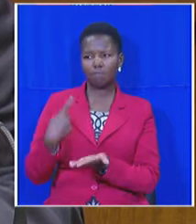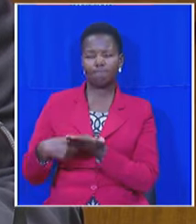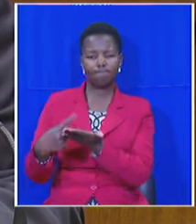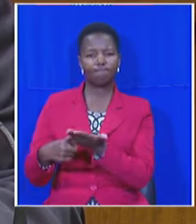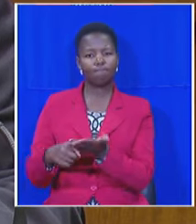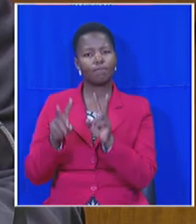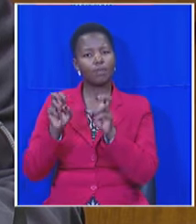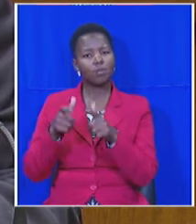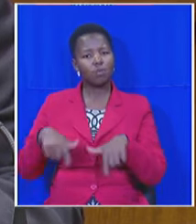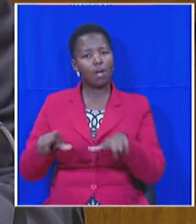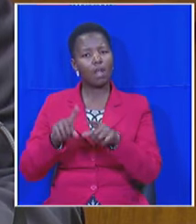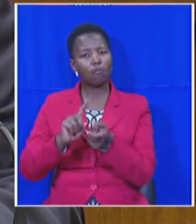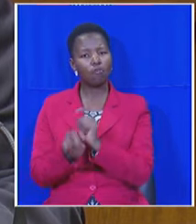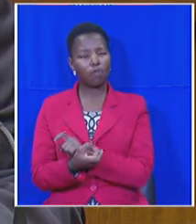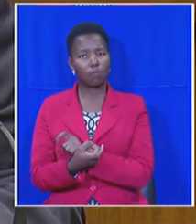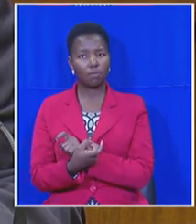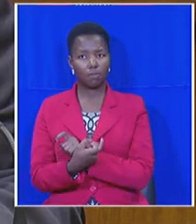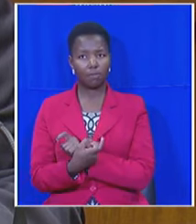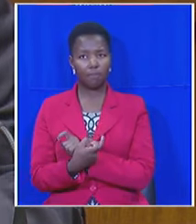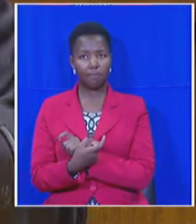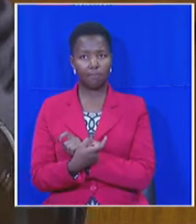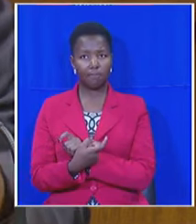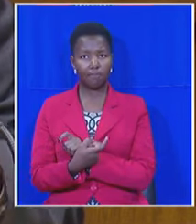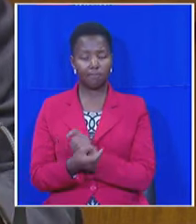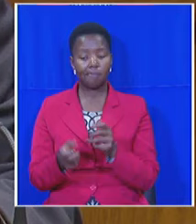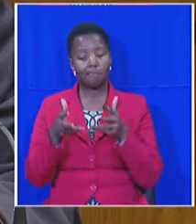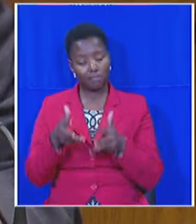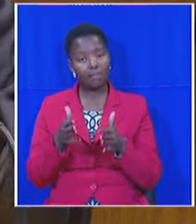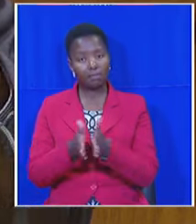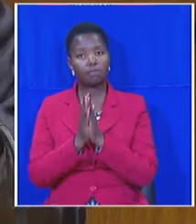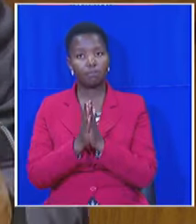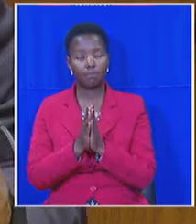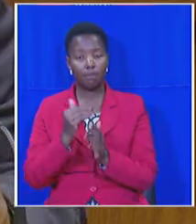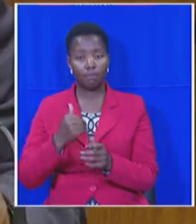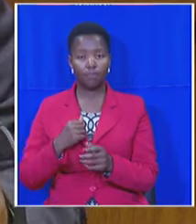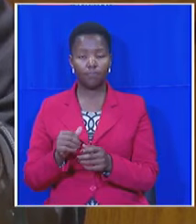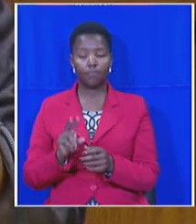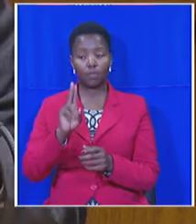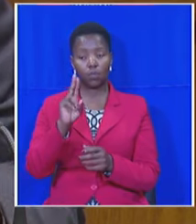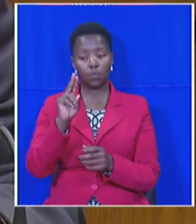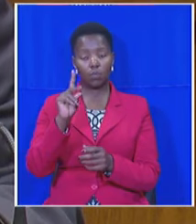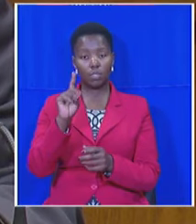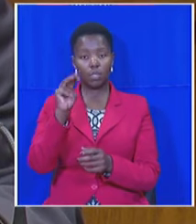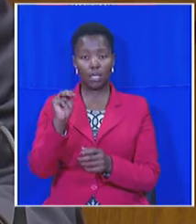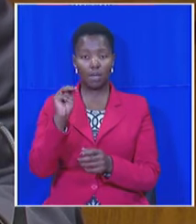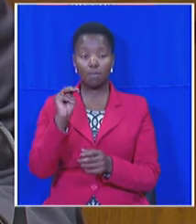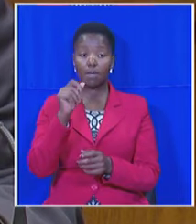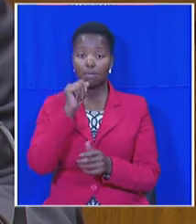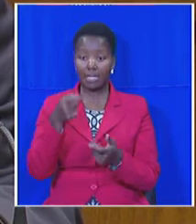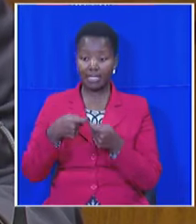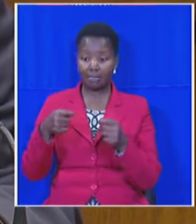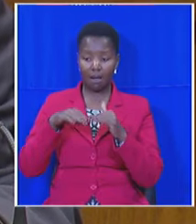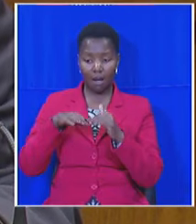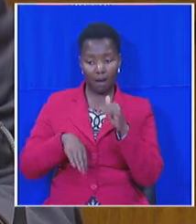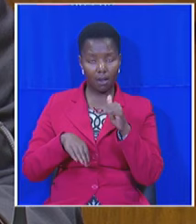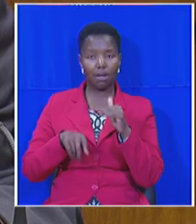had an expenditure close on that figure. So we want to say as UDM, do not undermine under expenditure, get serious